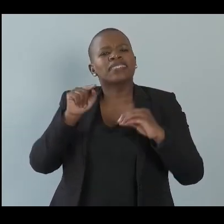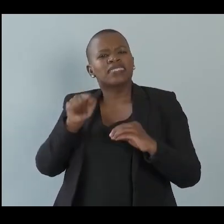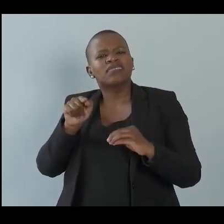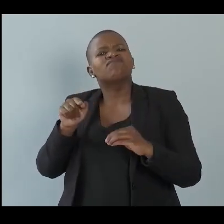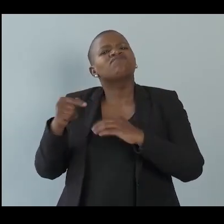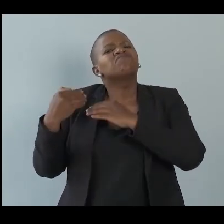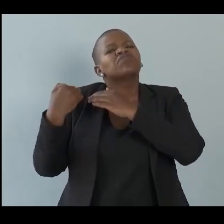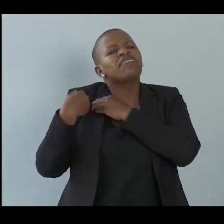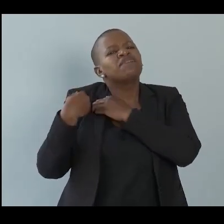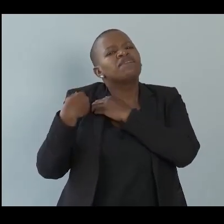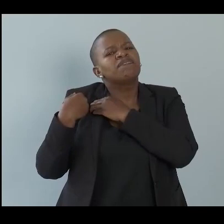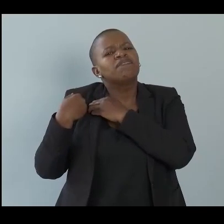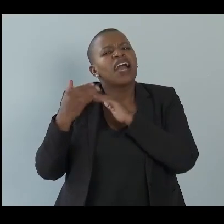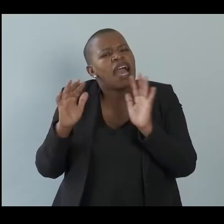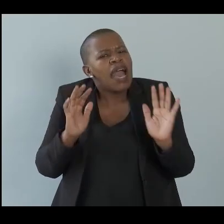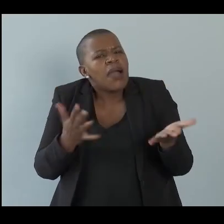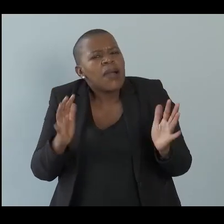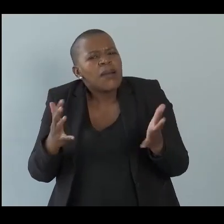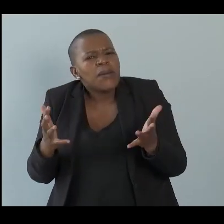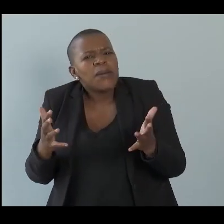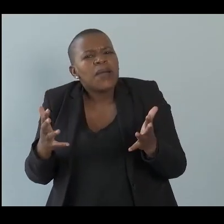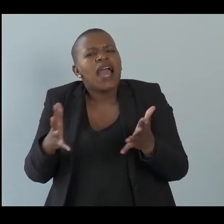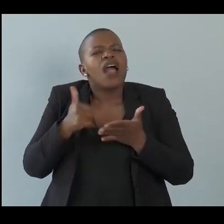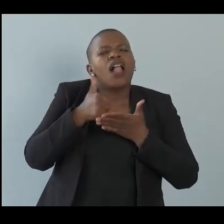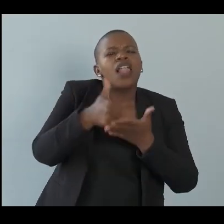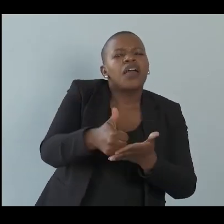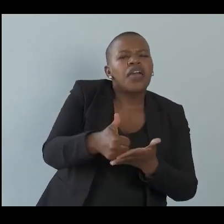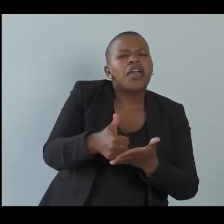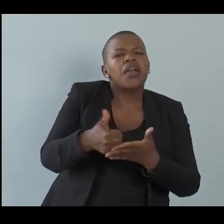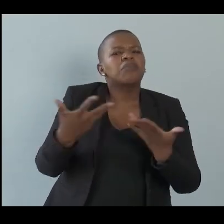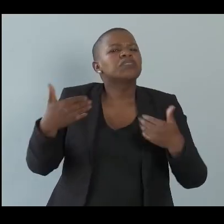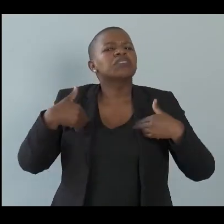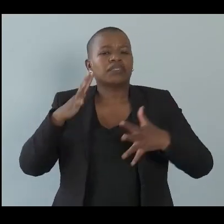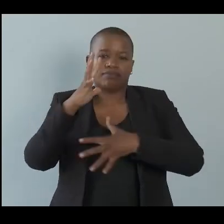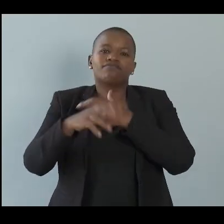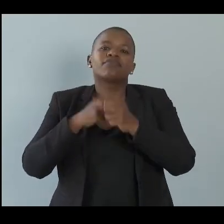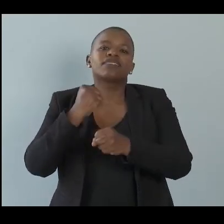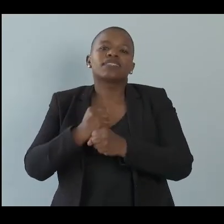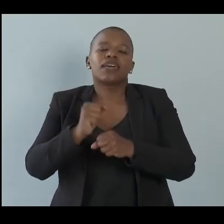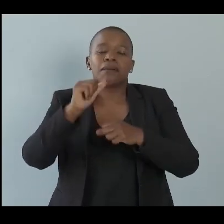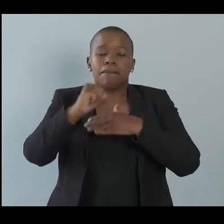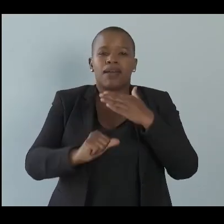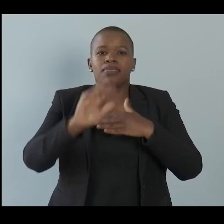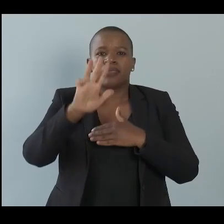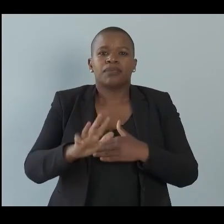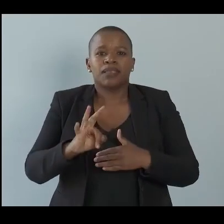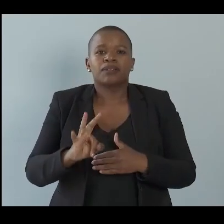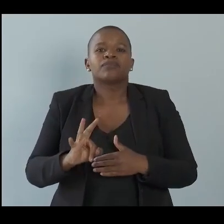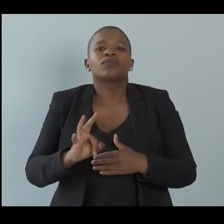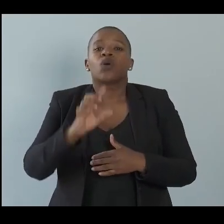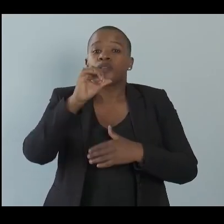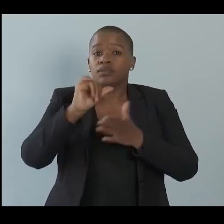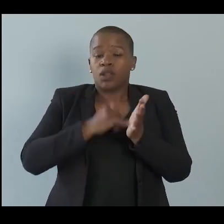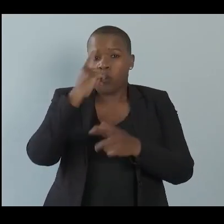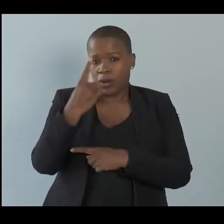part of our IT services segment from 1st of March 2024. This integrated approach will offer a comprehensive value